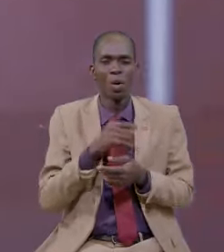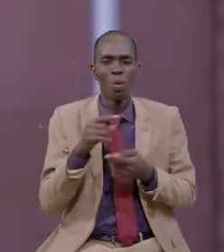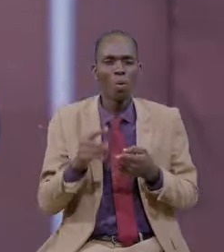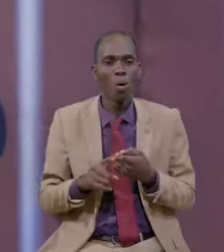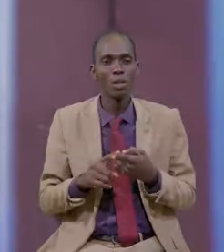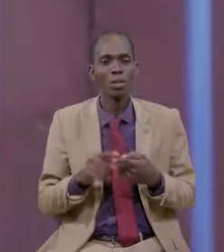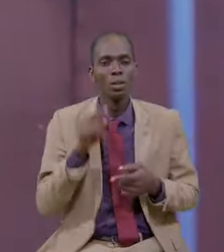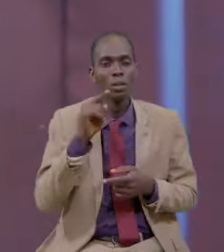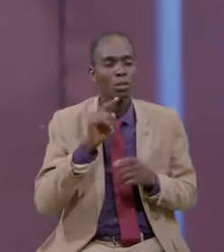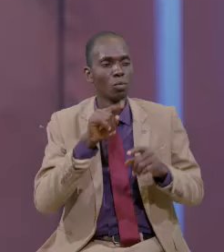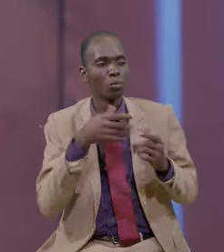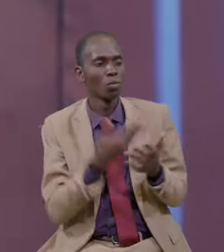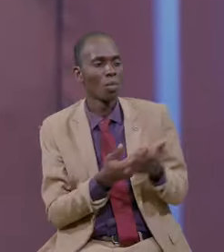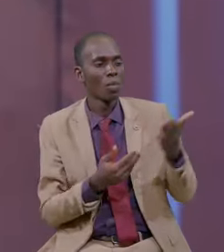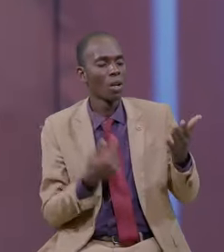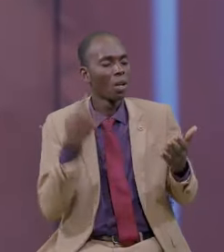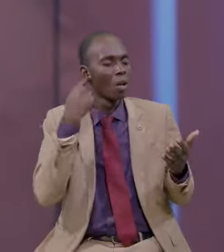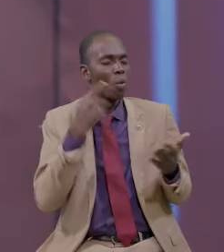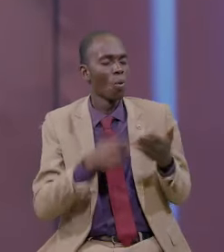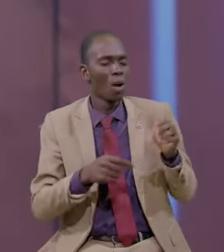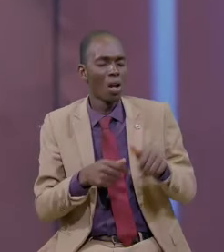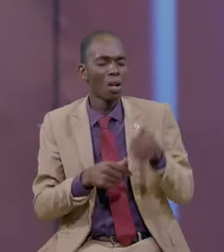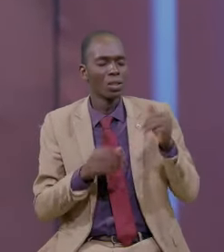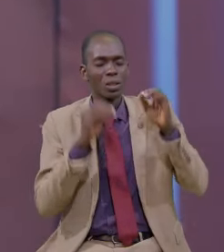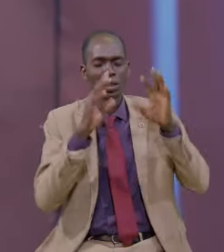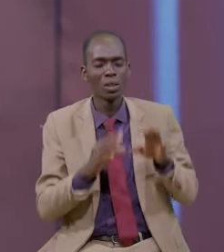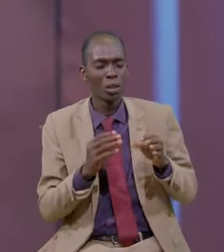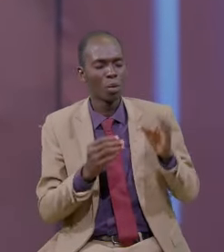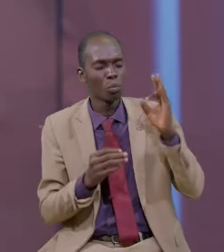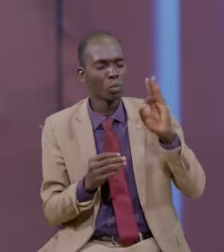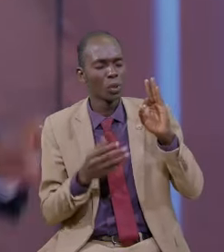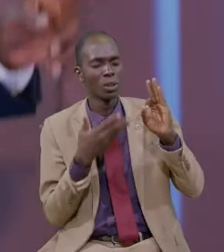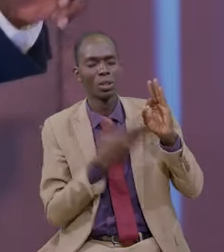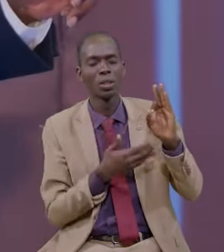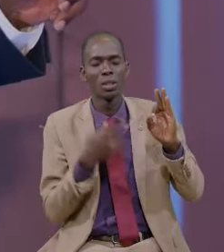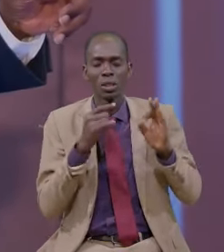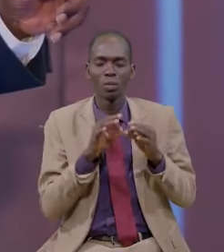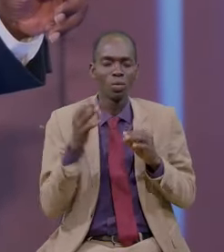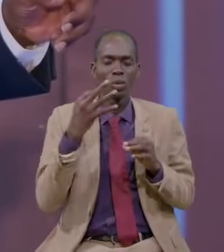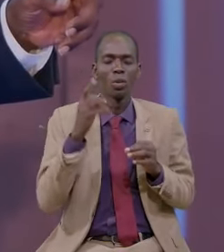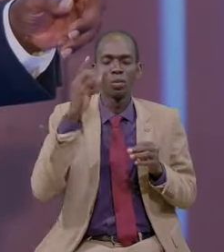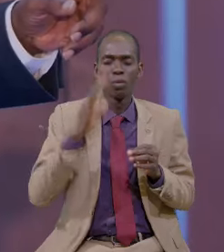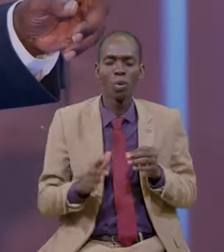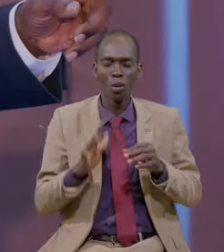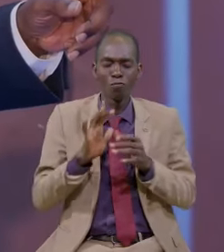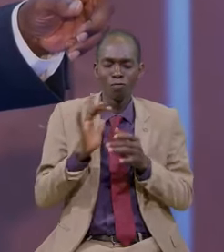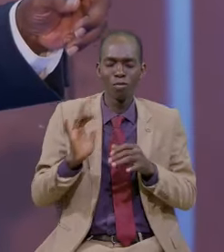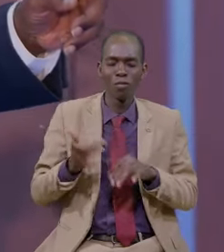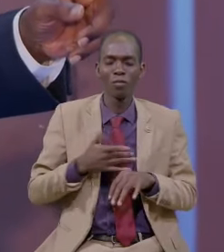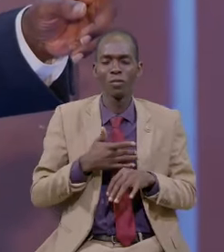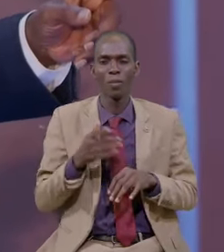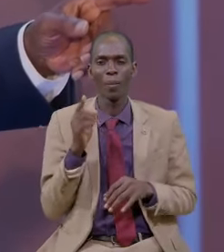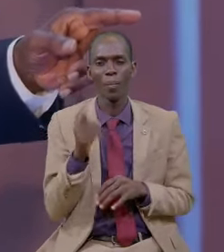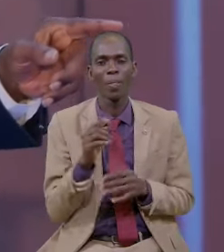was saying, the Spirit of God convicted him. Do you have